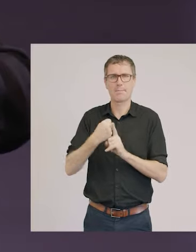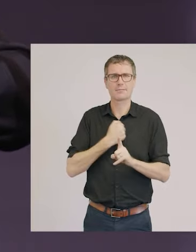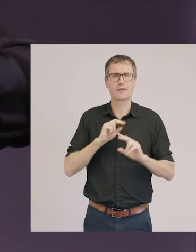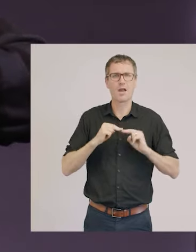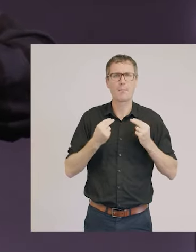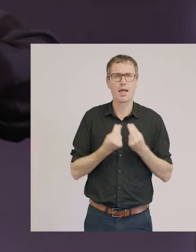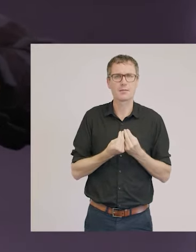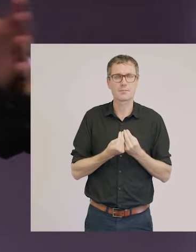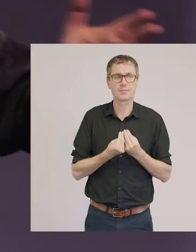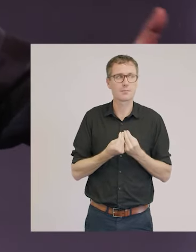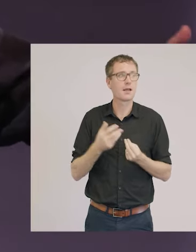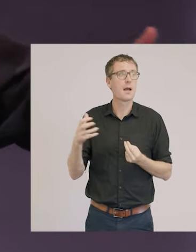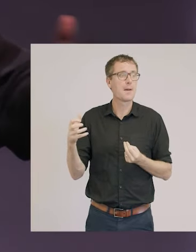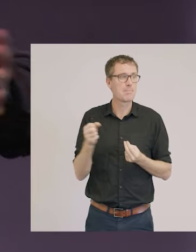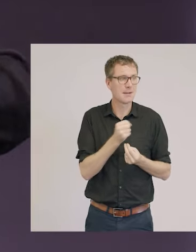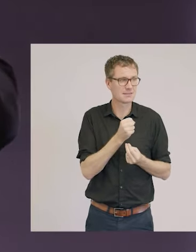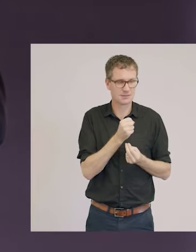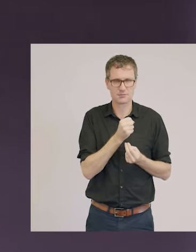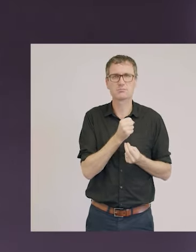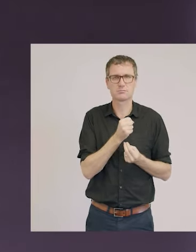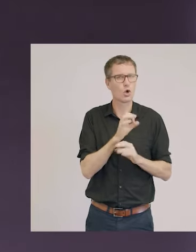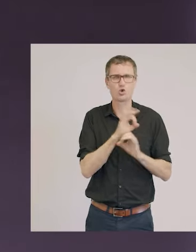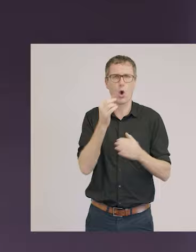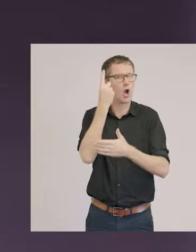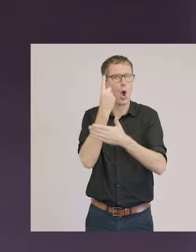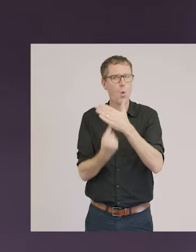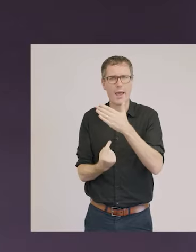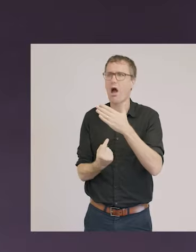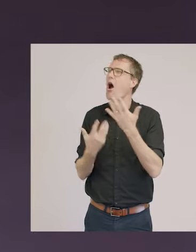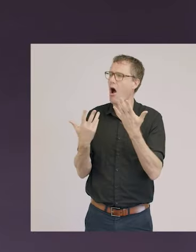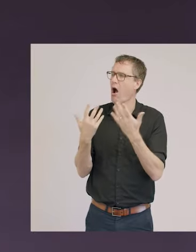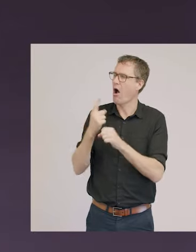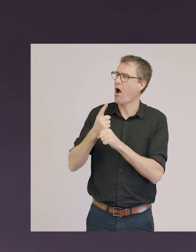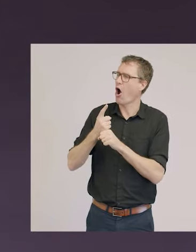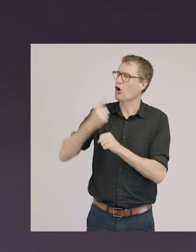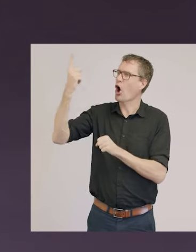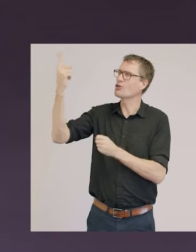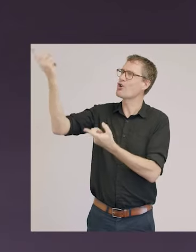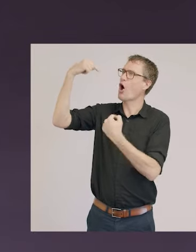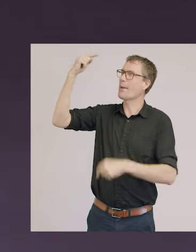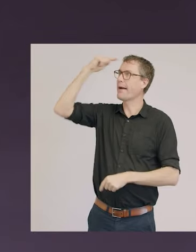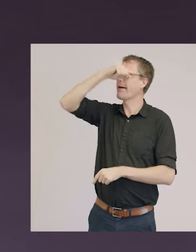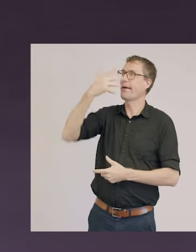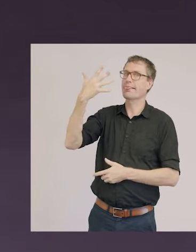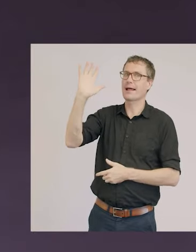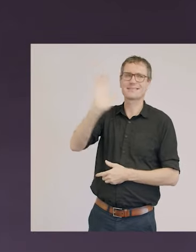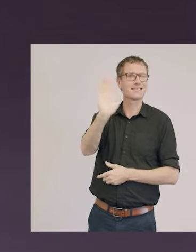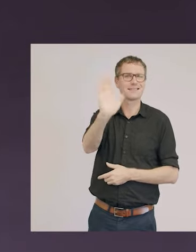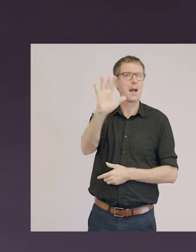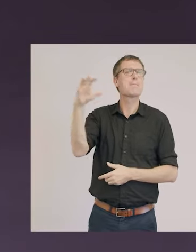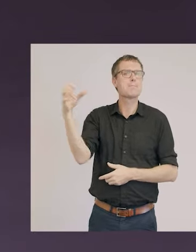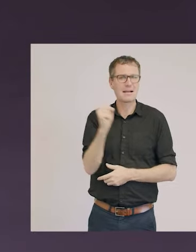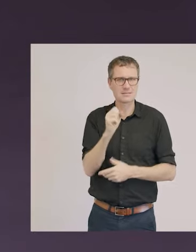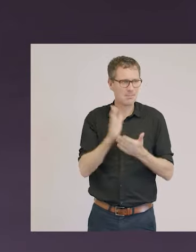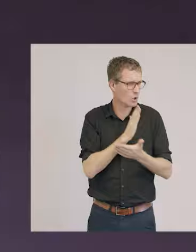doing something that's going to have massive impact on your family, you need to have more than God just told me. You've got to